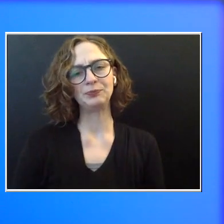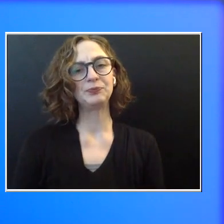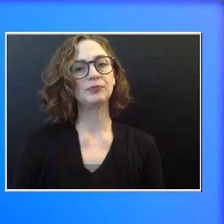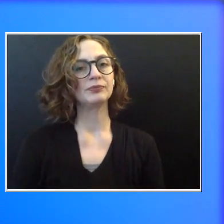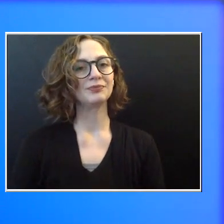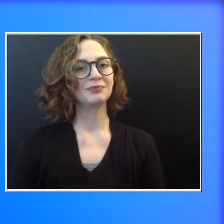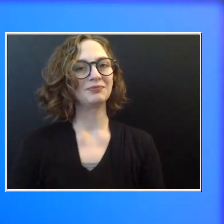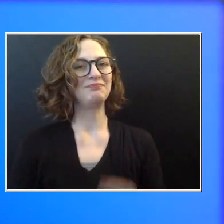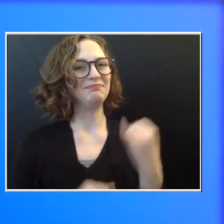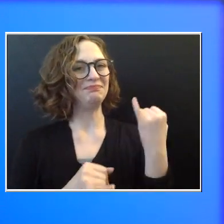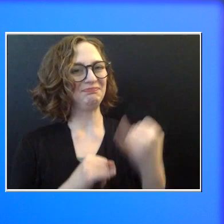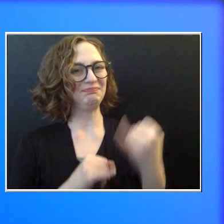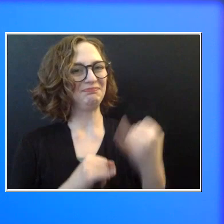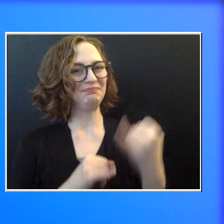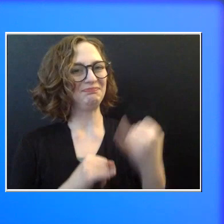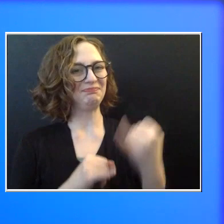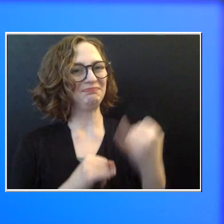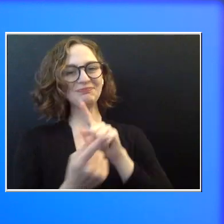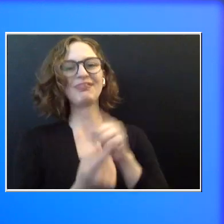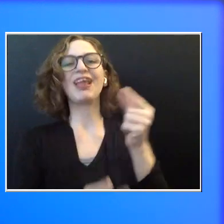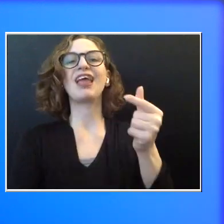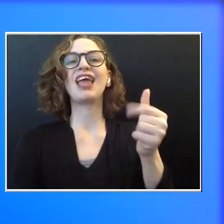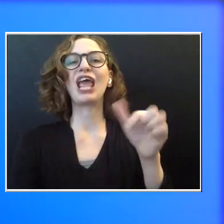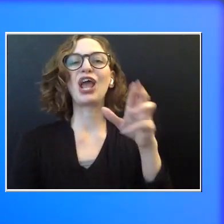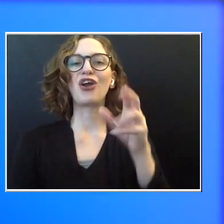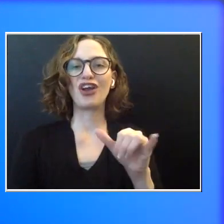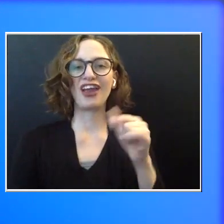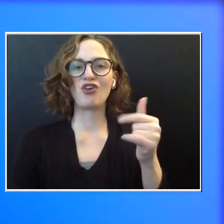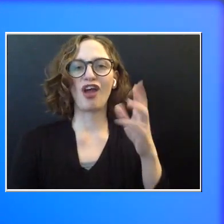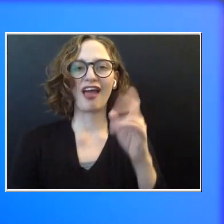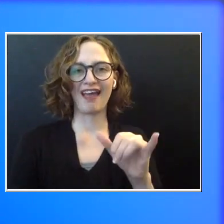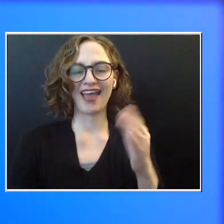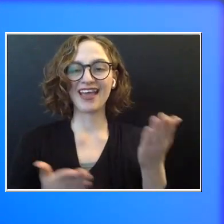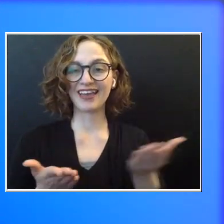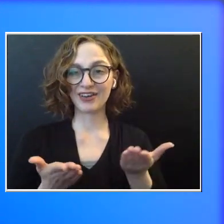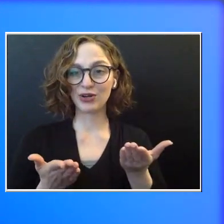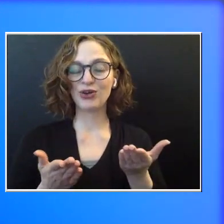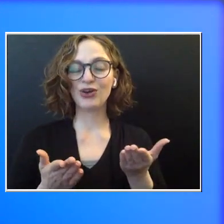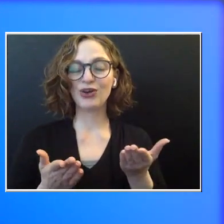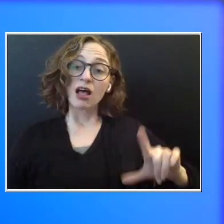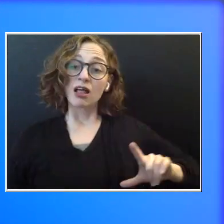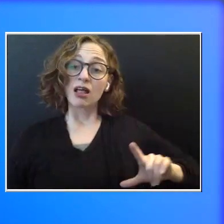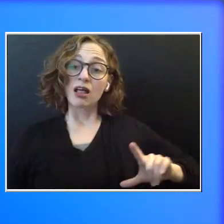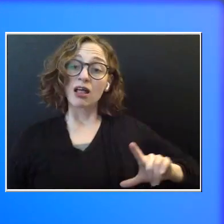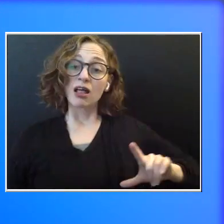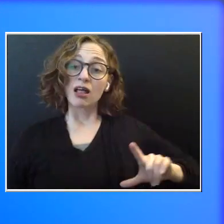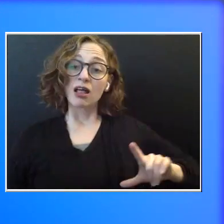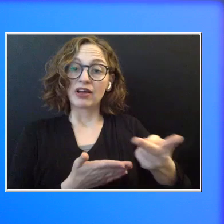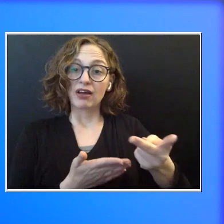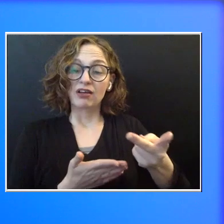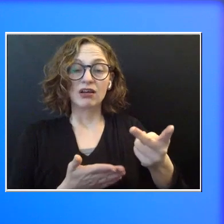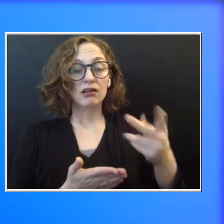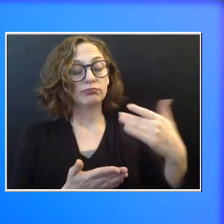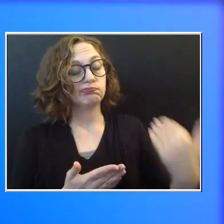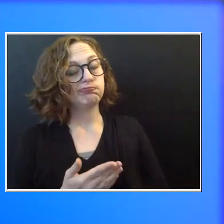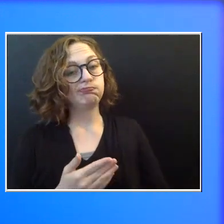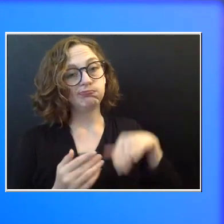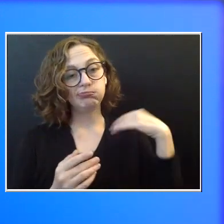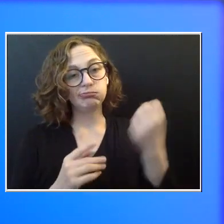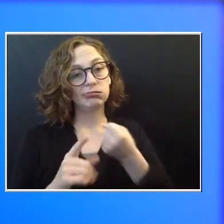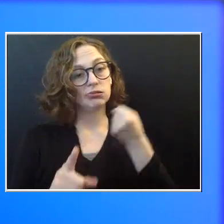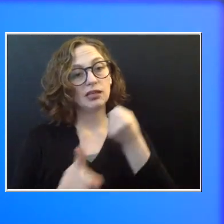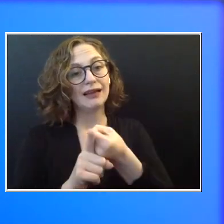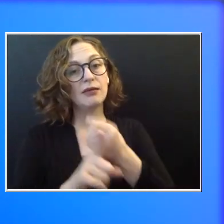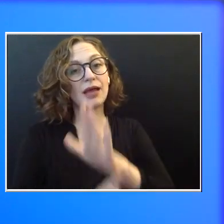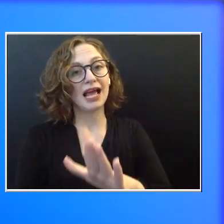we met Gary Gray on this program, liver failure was really impacting his ability to think and process. So